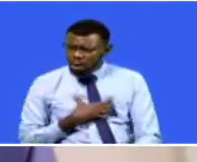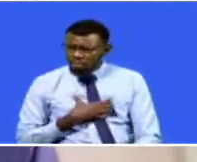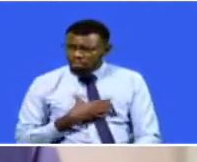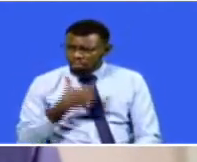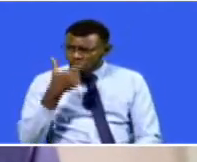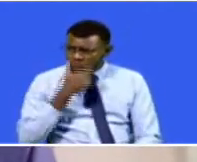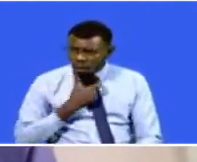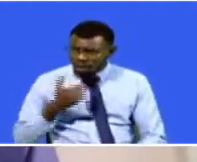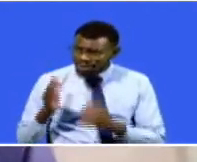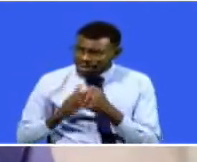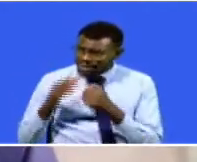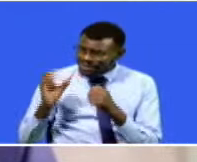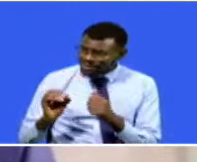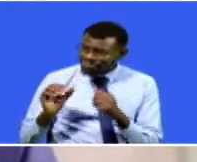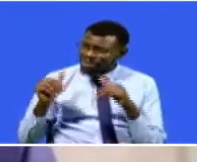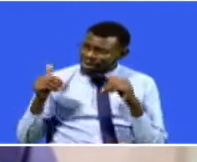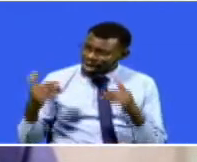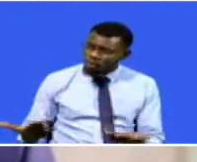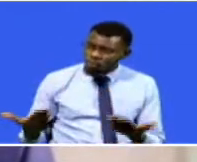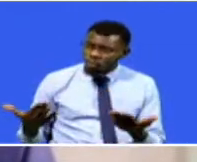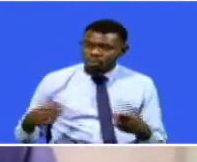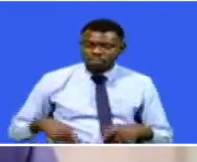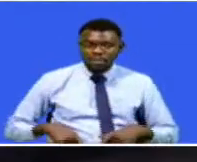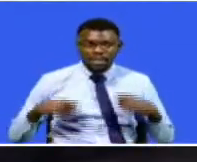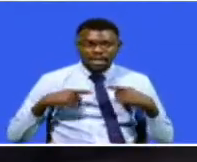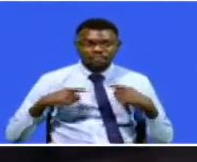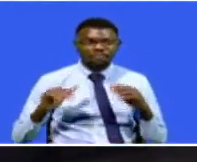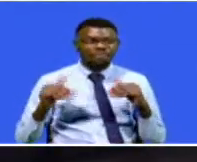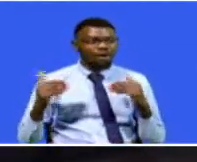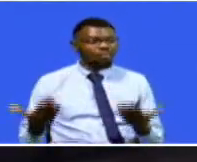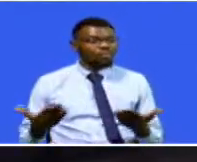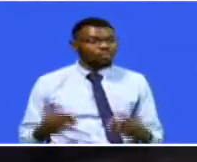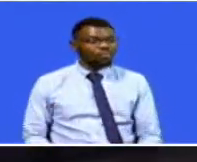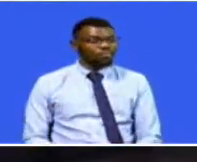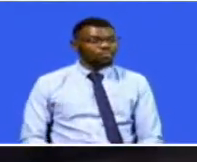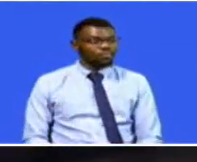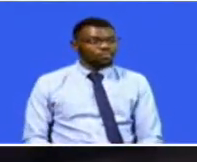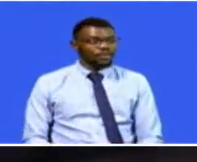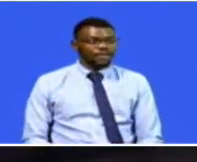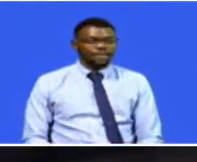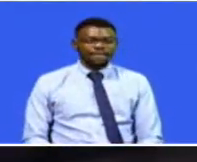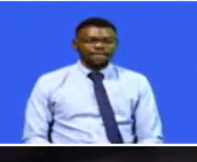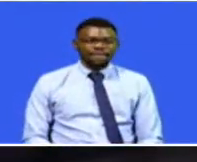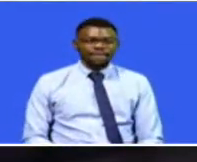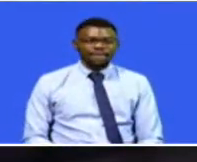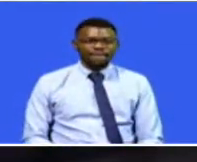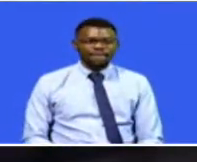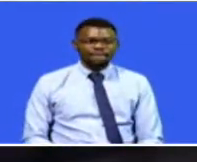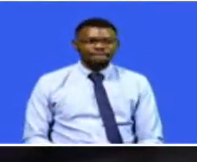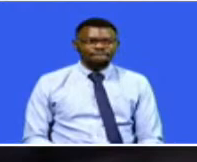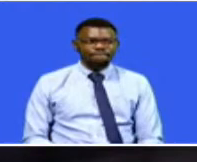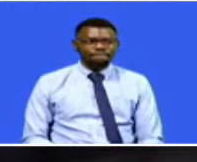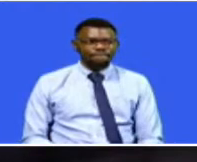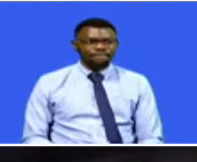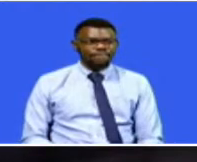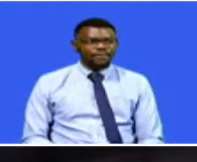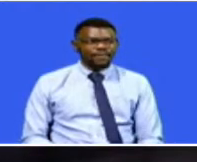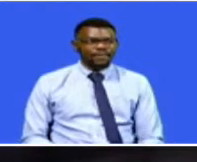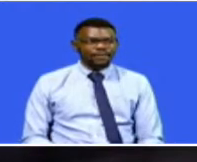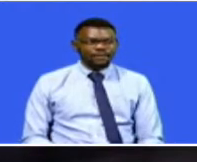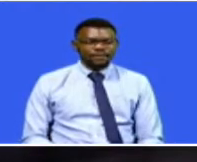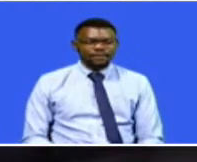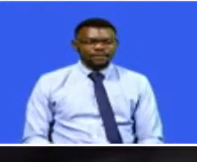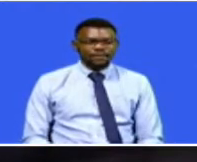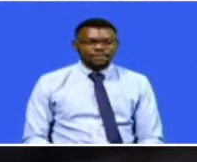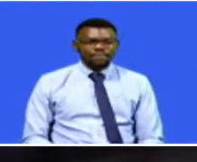does not make sense. How's retirement life for you so far? Well, retirement life is good.